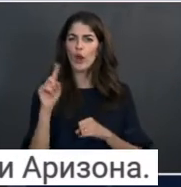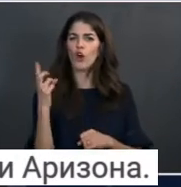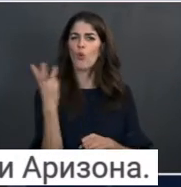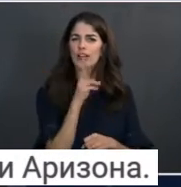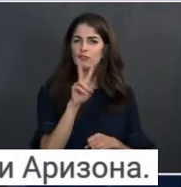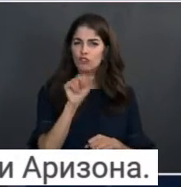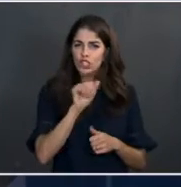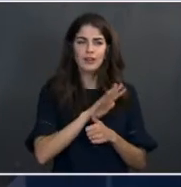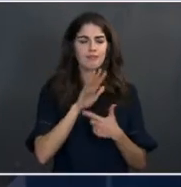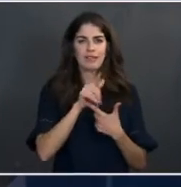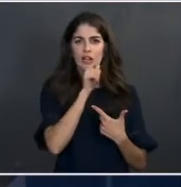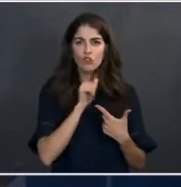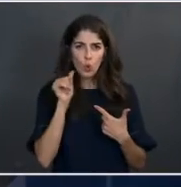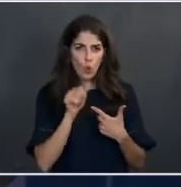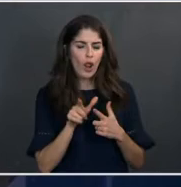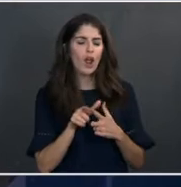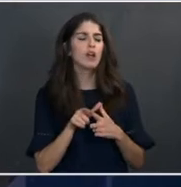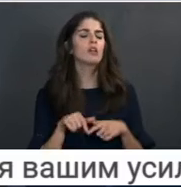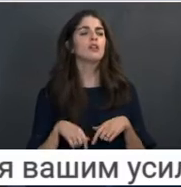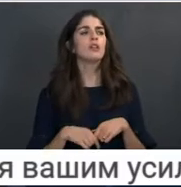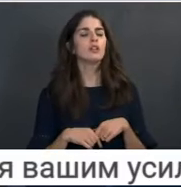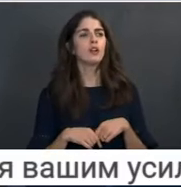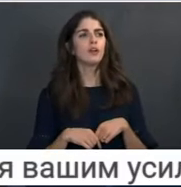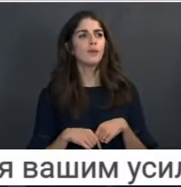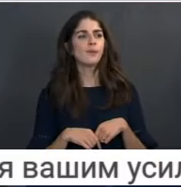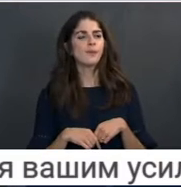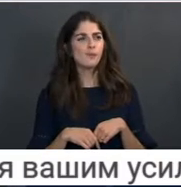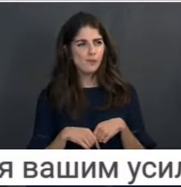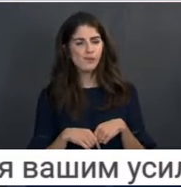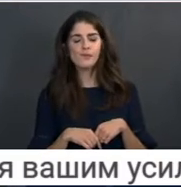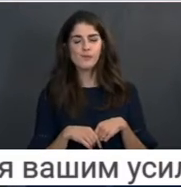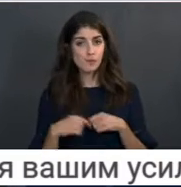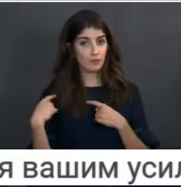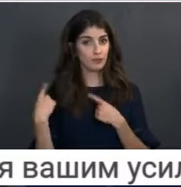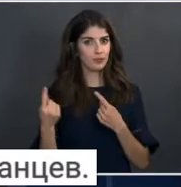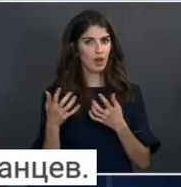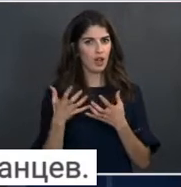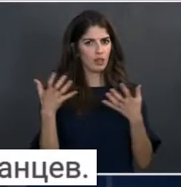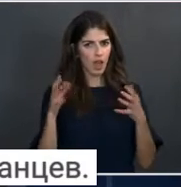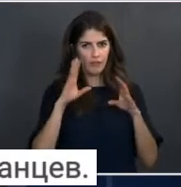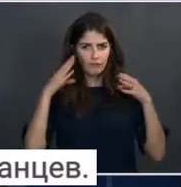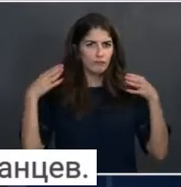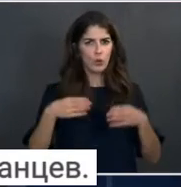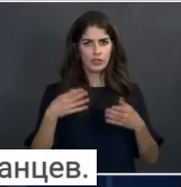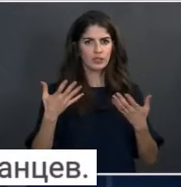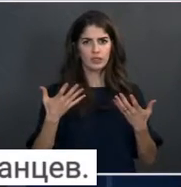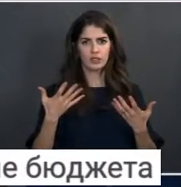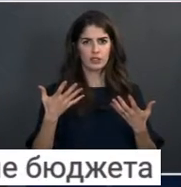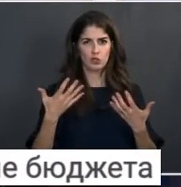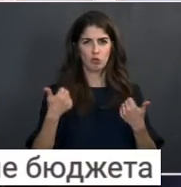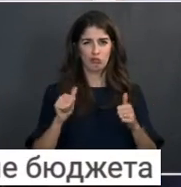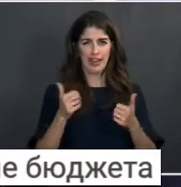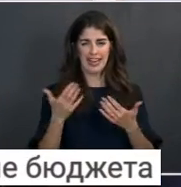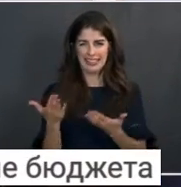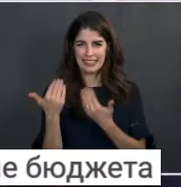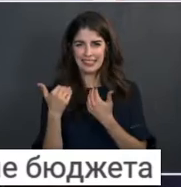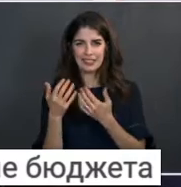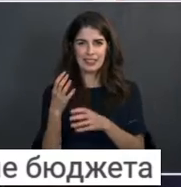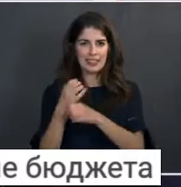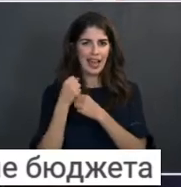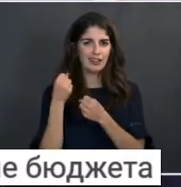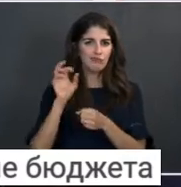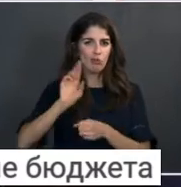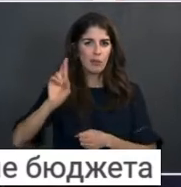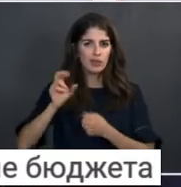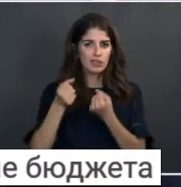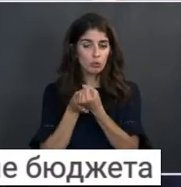Virginia and Arizona. Obviously there's been a lot of focus on your efforts to get Republicans on board. Are you concerned that